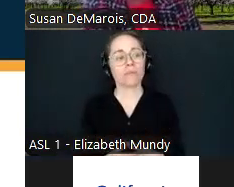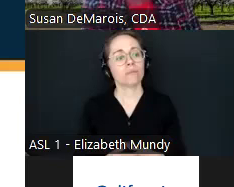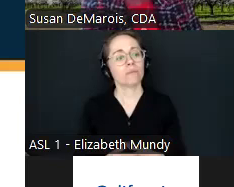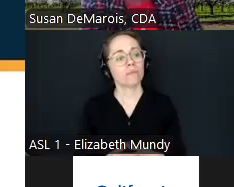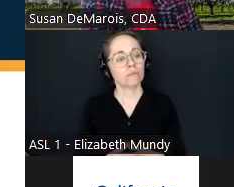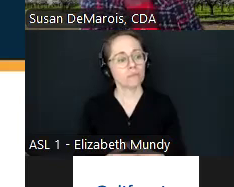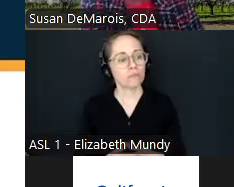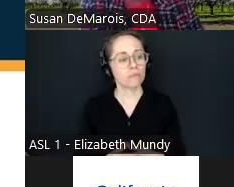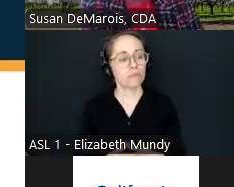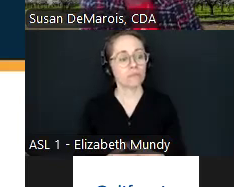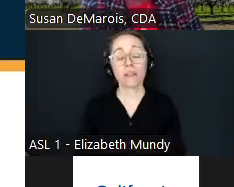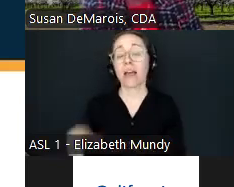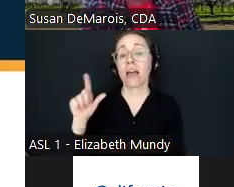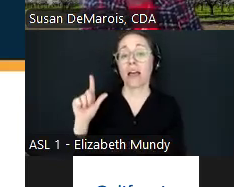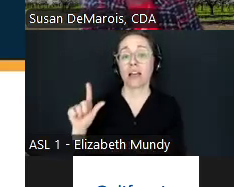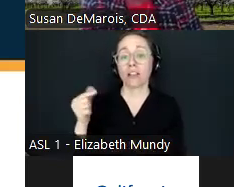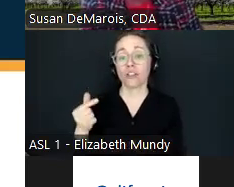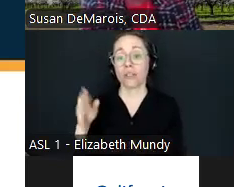state's